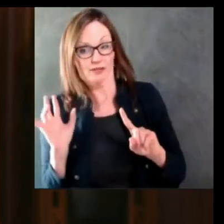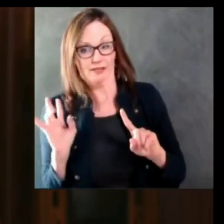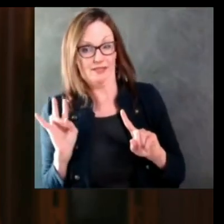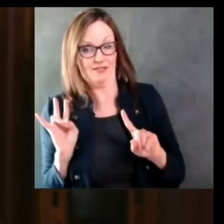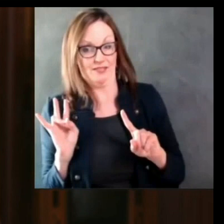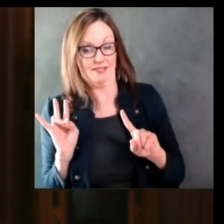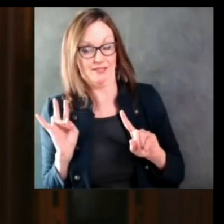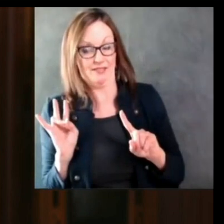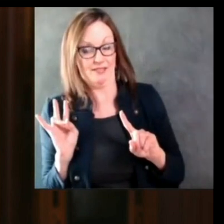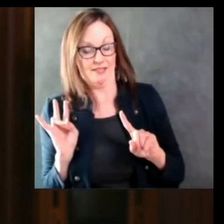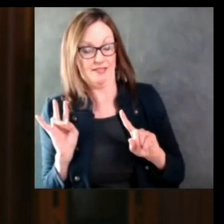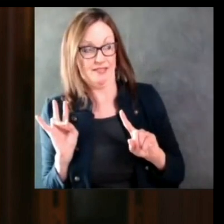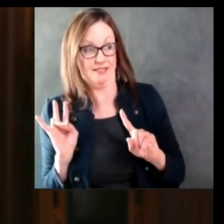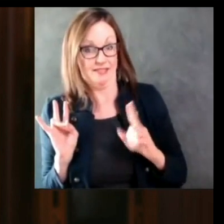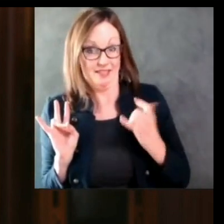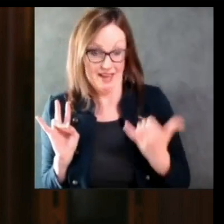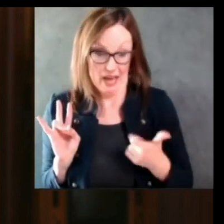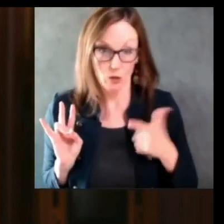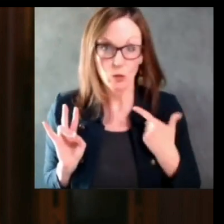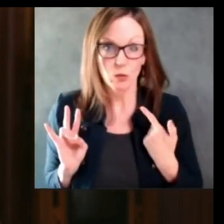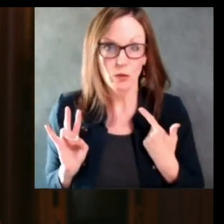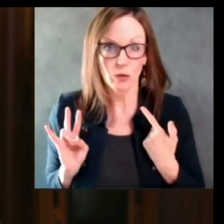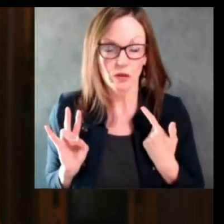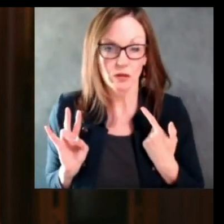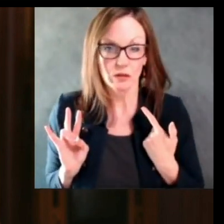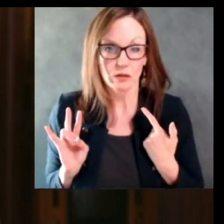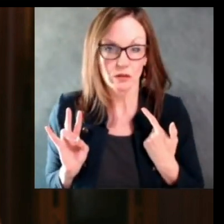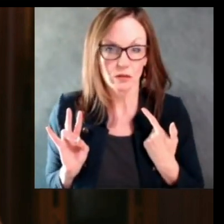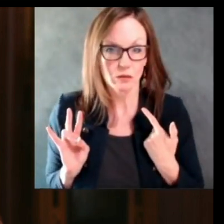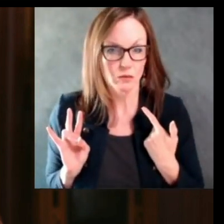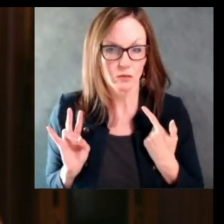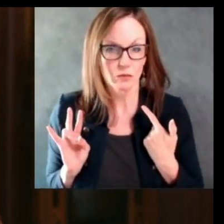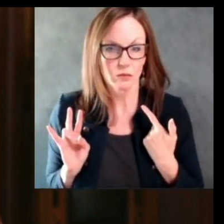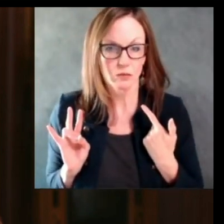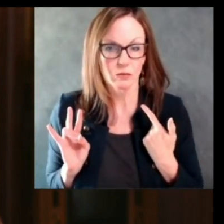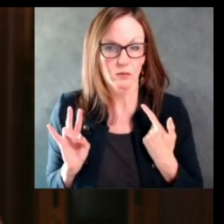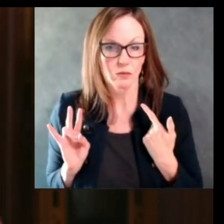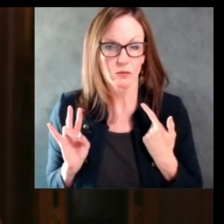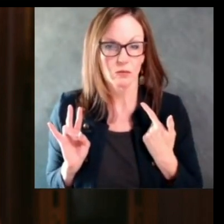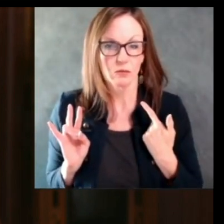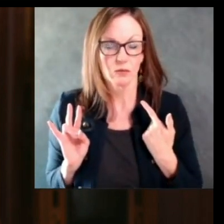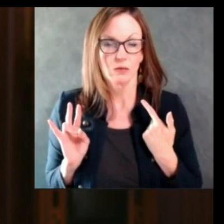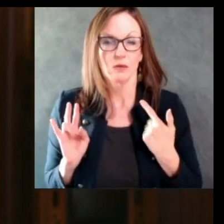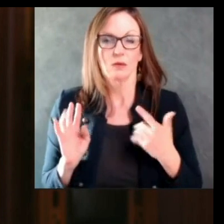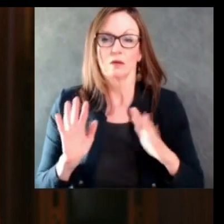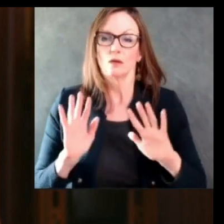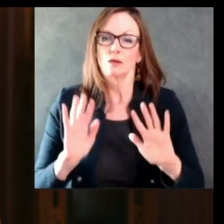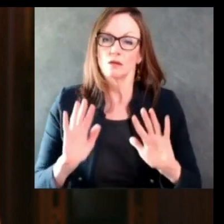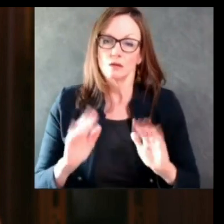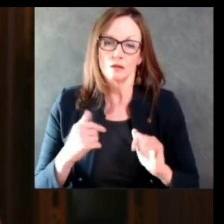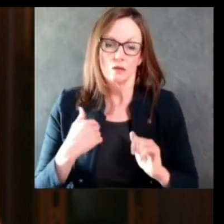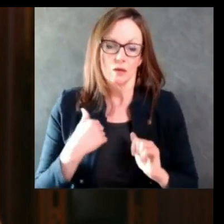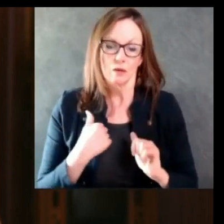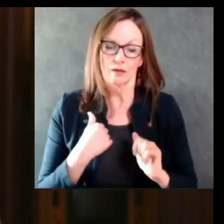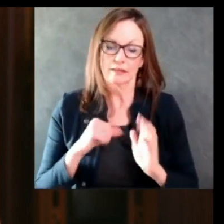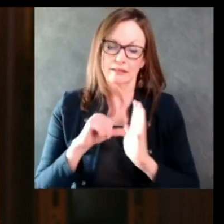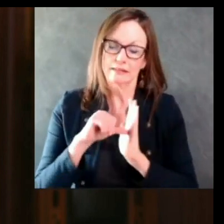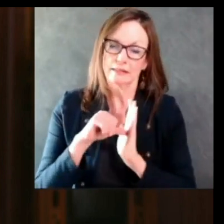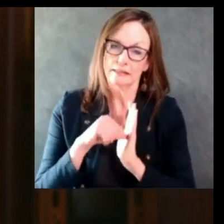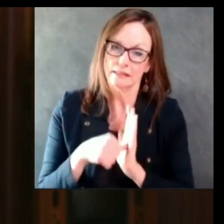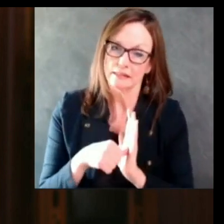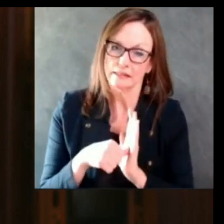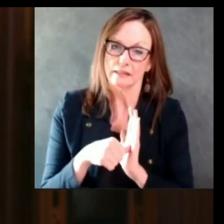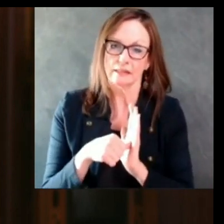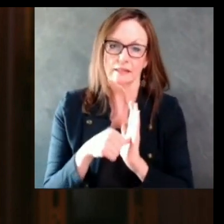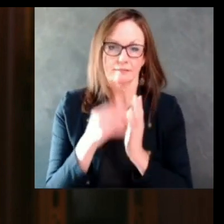allow healthcare providers licensed in other states to practice here in Wisconsin. While I'm grateful that we were able to take this